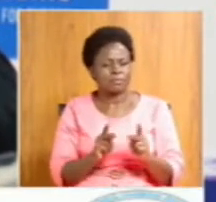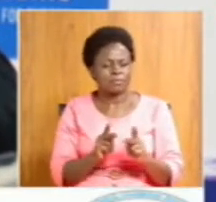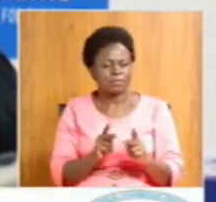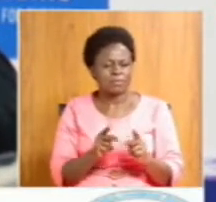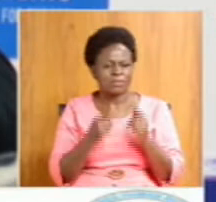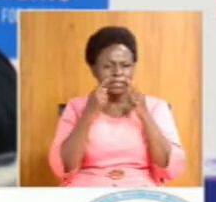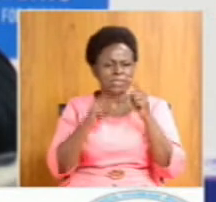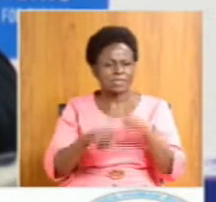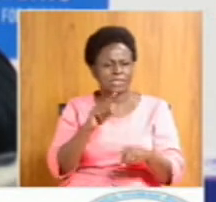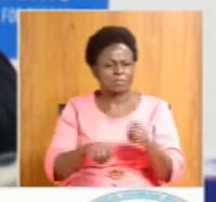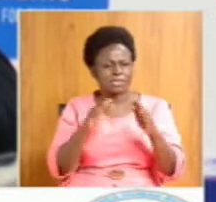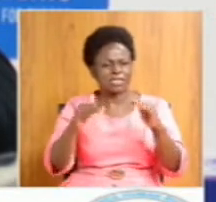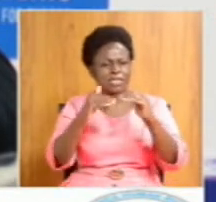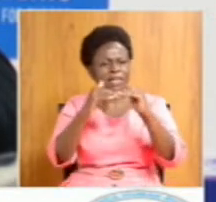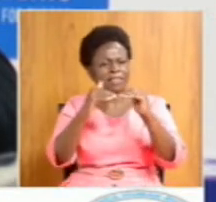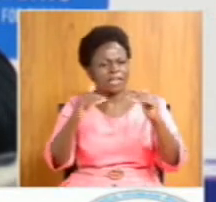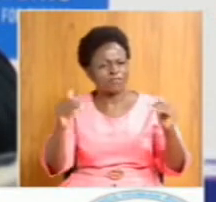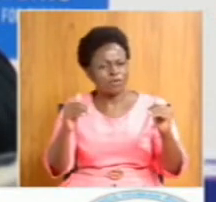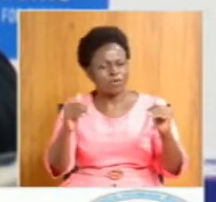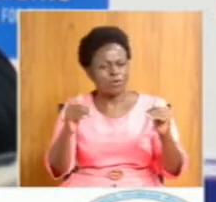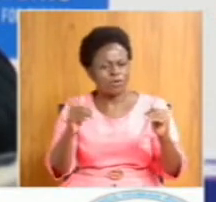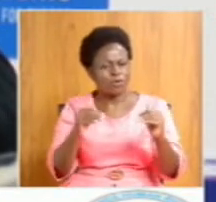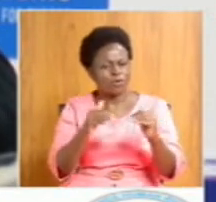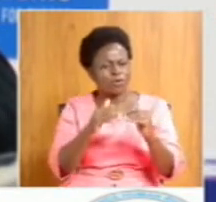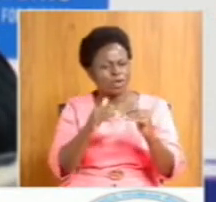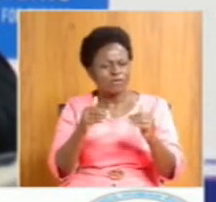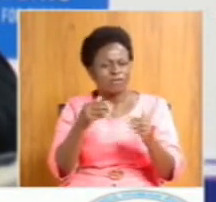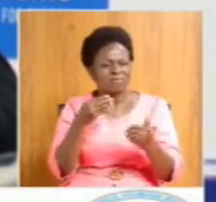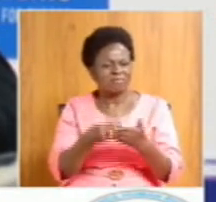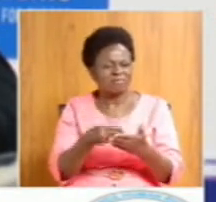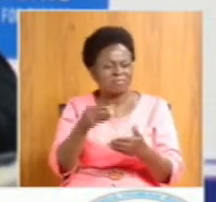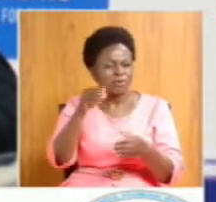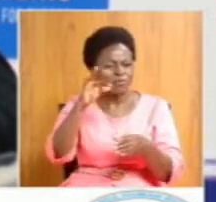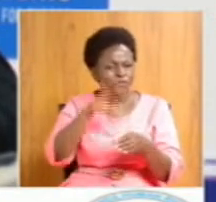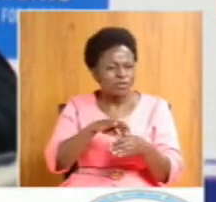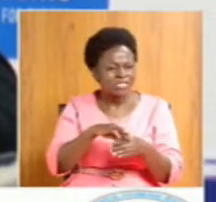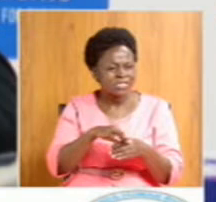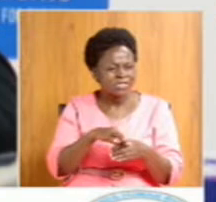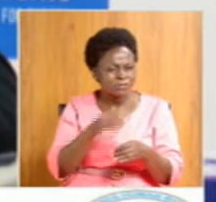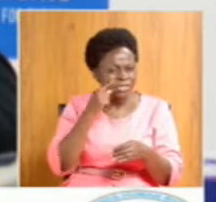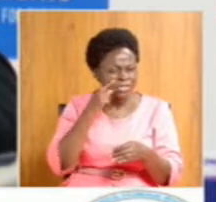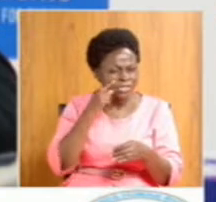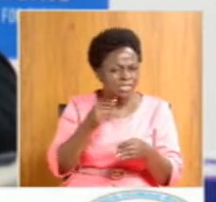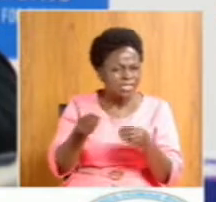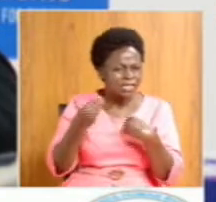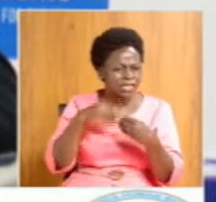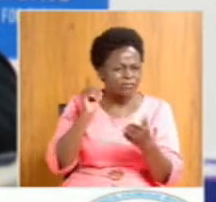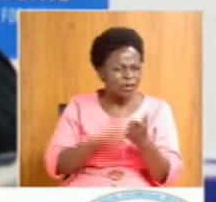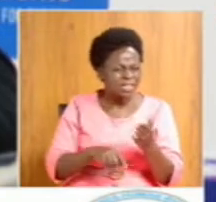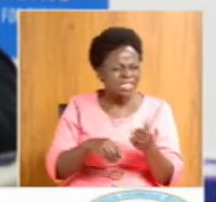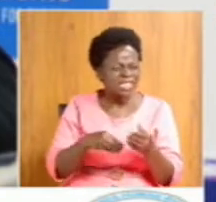the politician at the level of vying for votes to see what they have to give them as